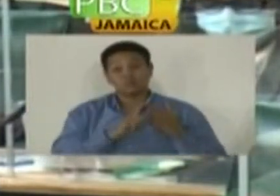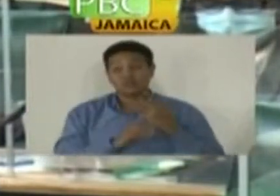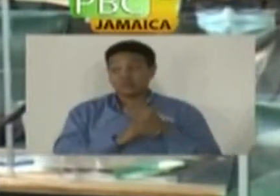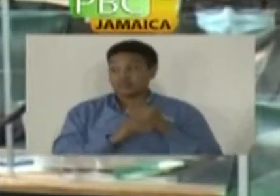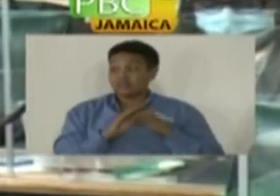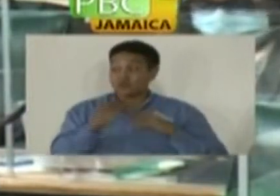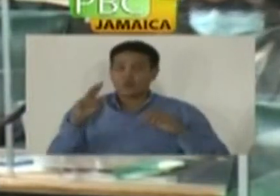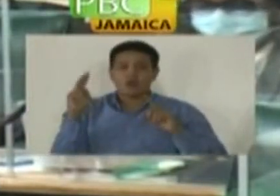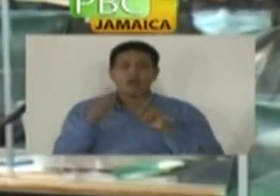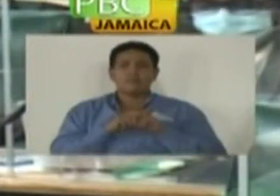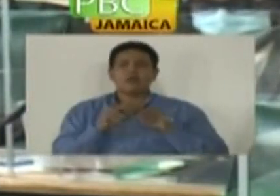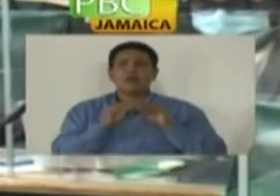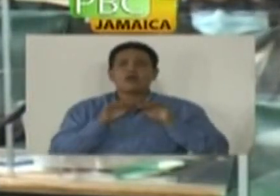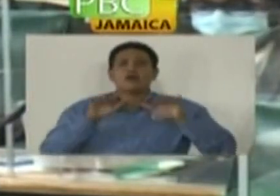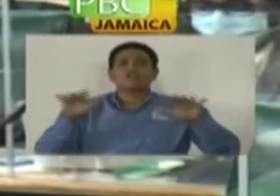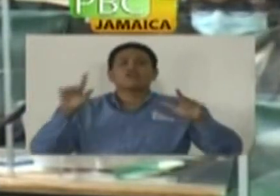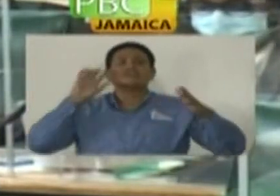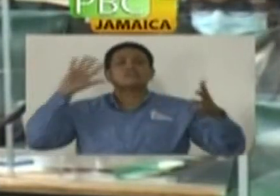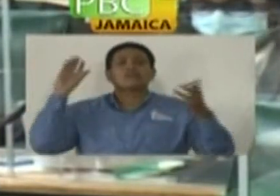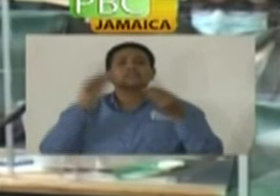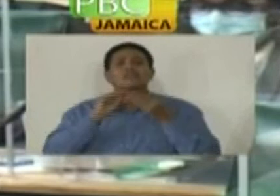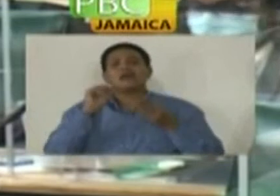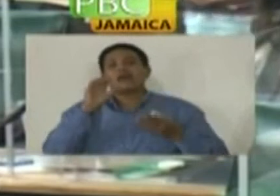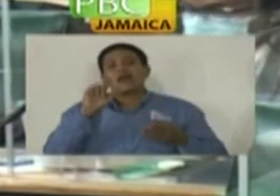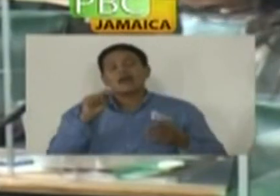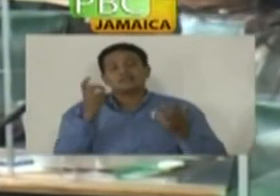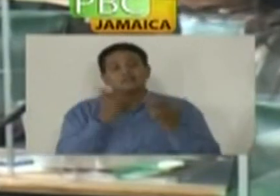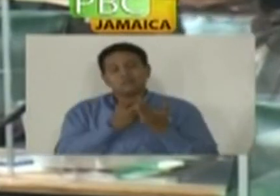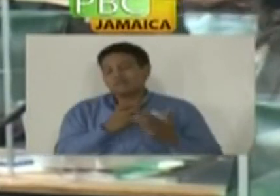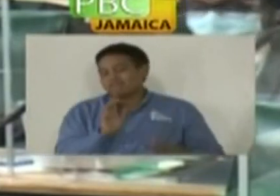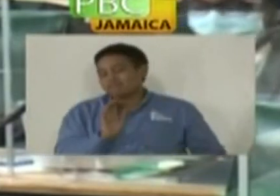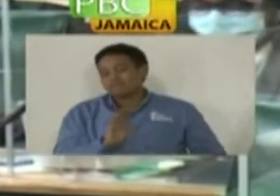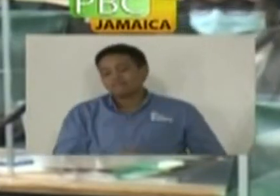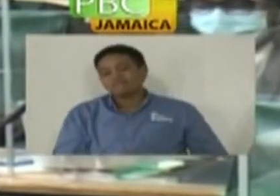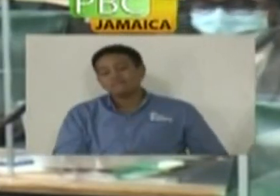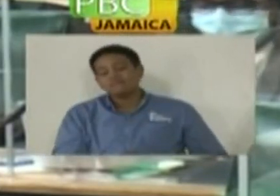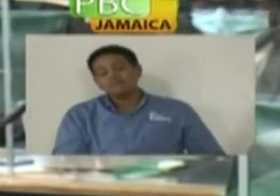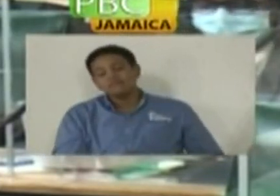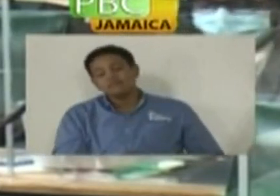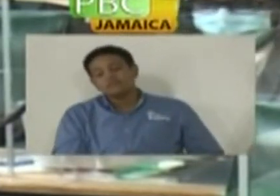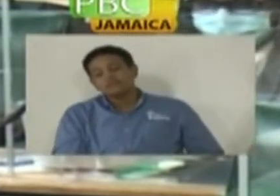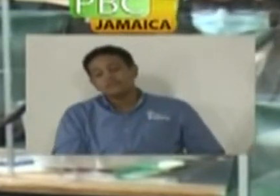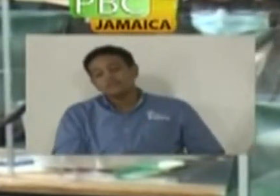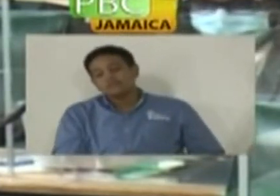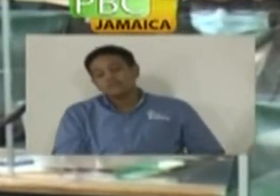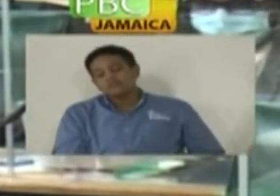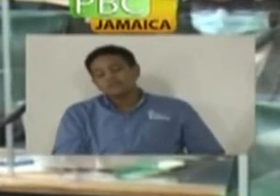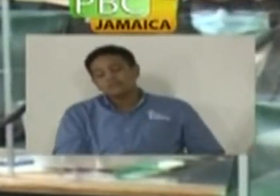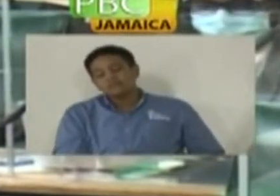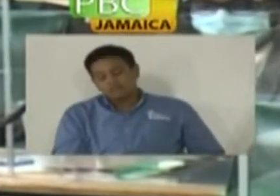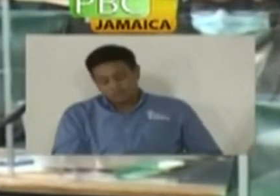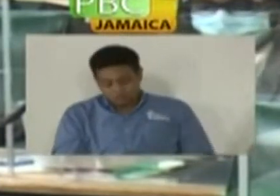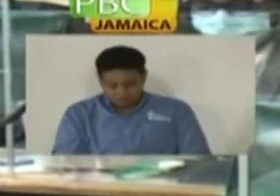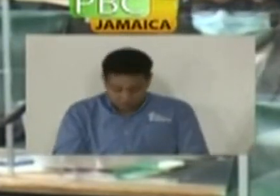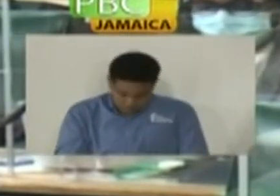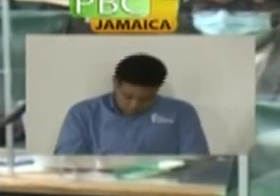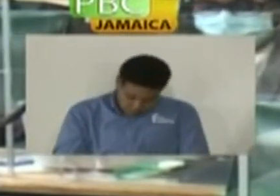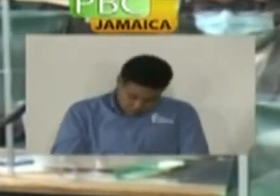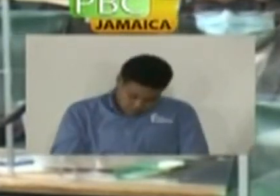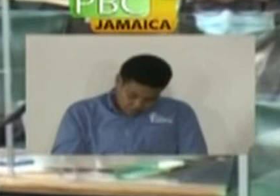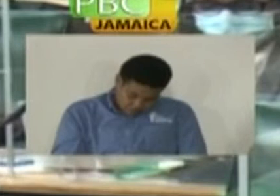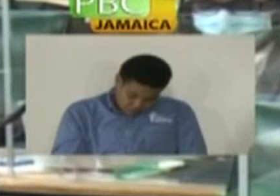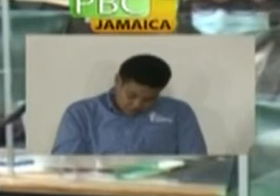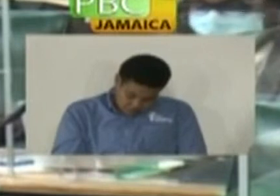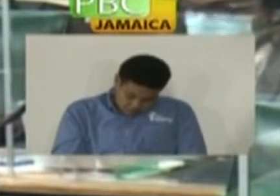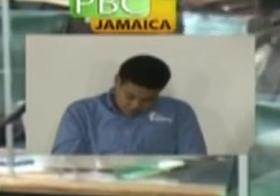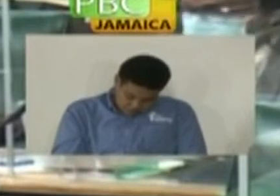apply across the entire Act. The question was also raised as to